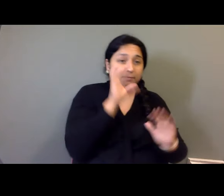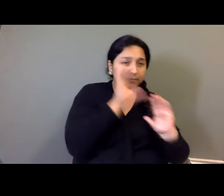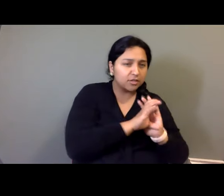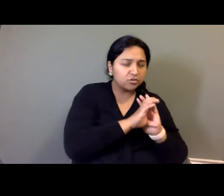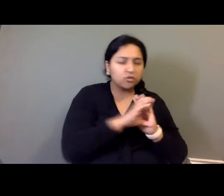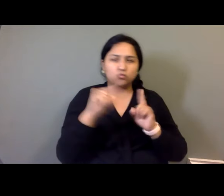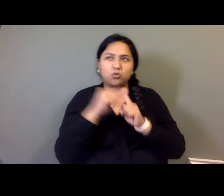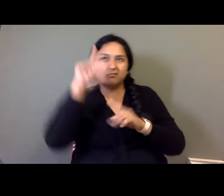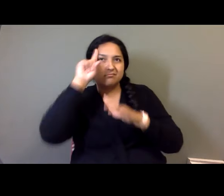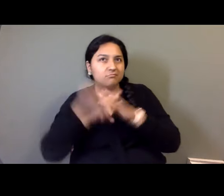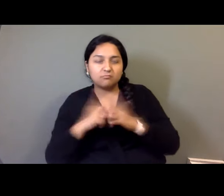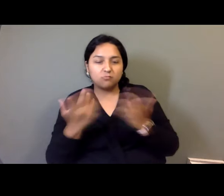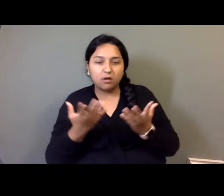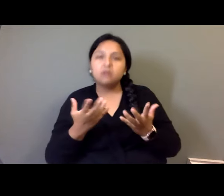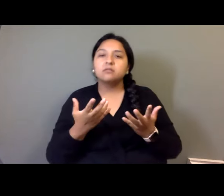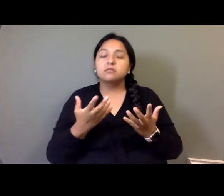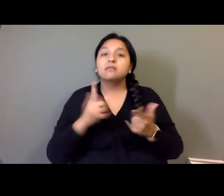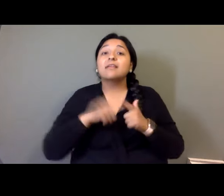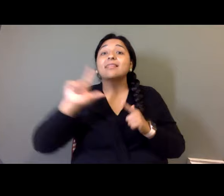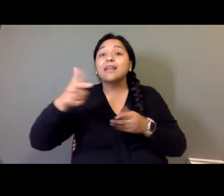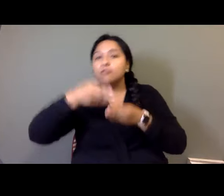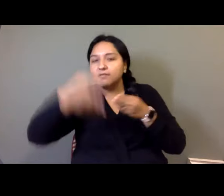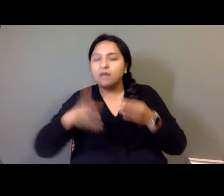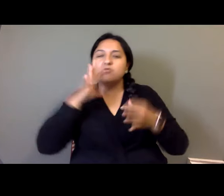depth on why I went to this exercise in the end.